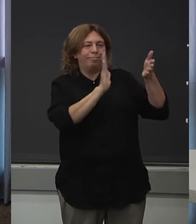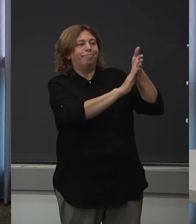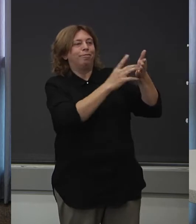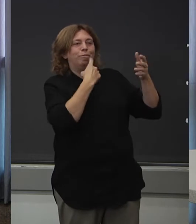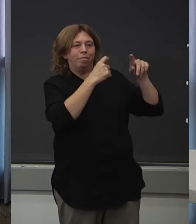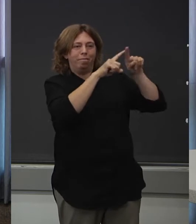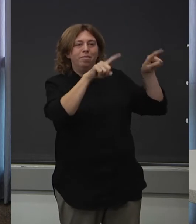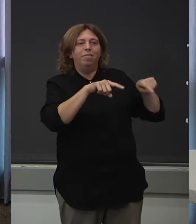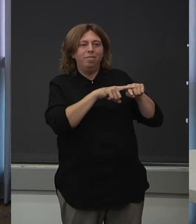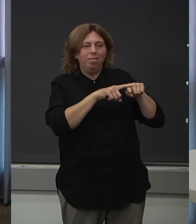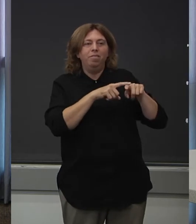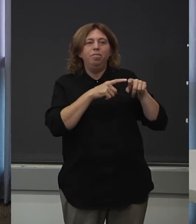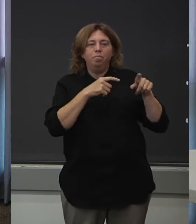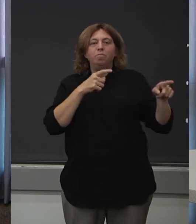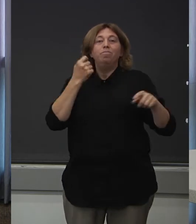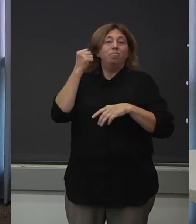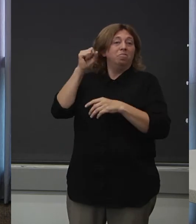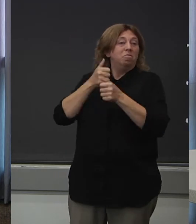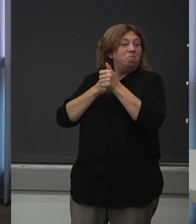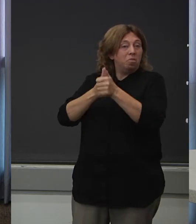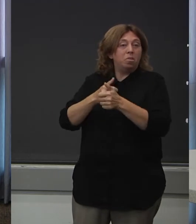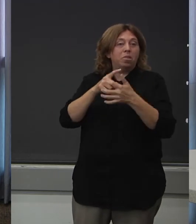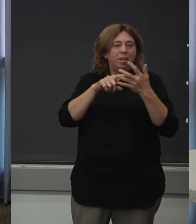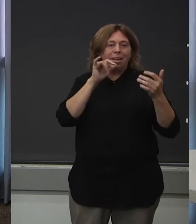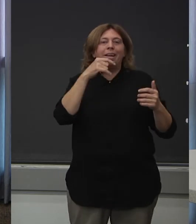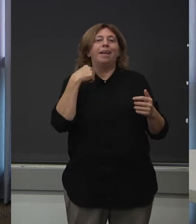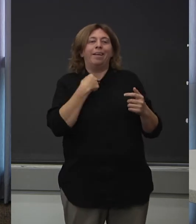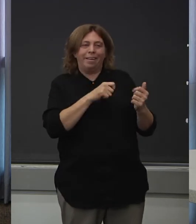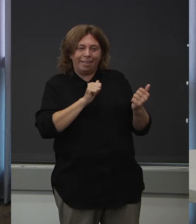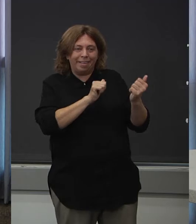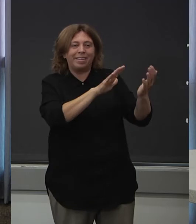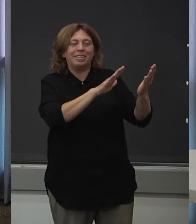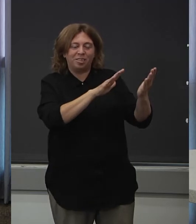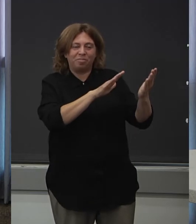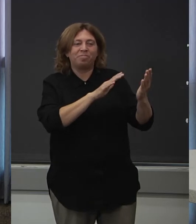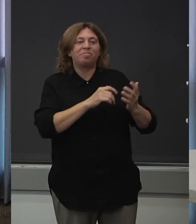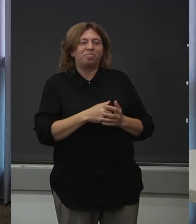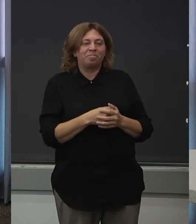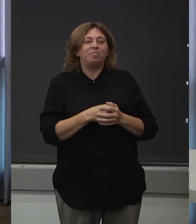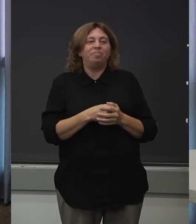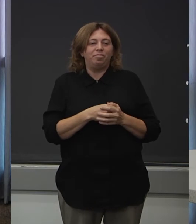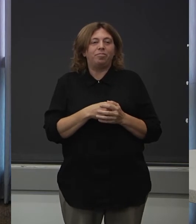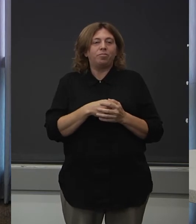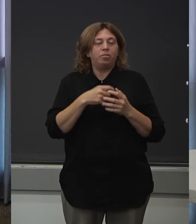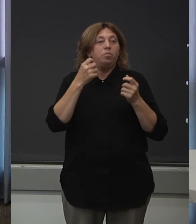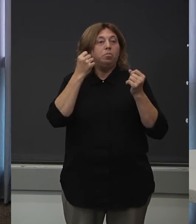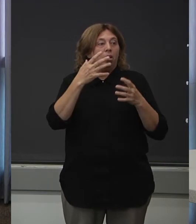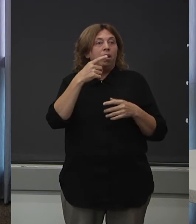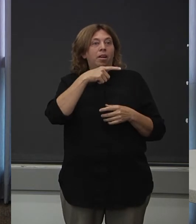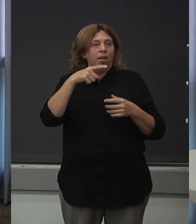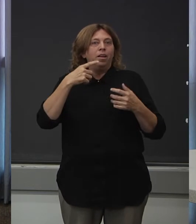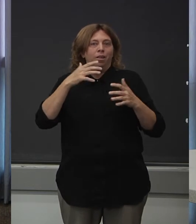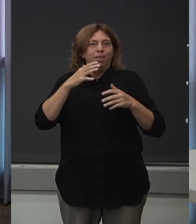address it. We are a little bit strained in our capacity to get out on site as quickly as we might like.